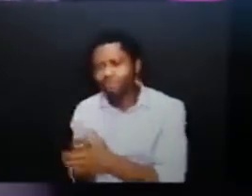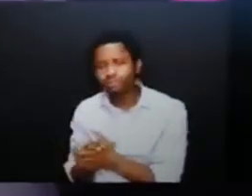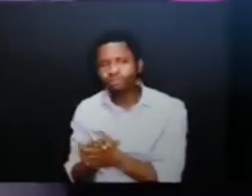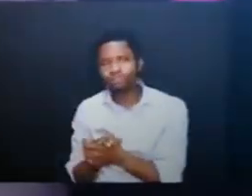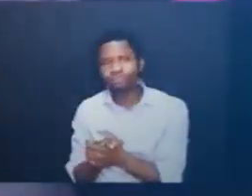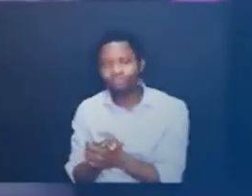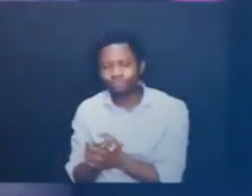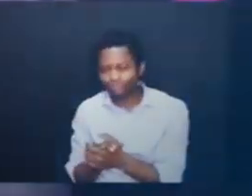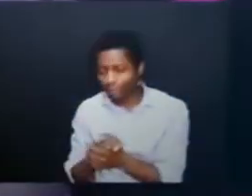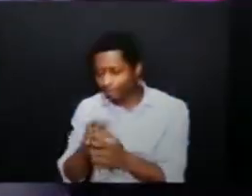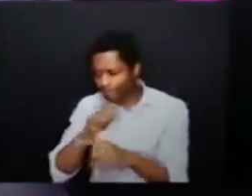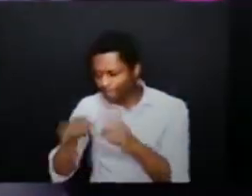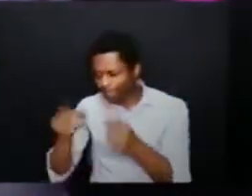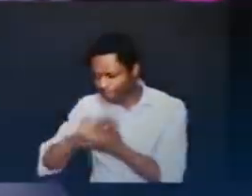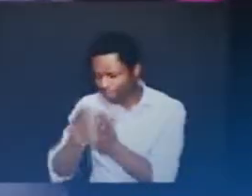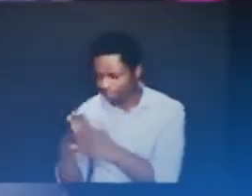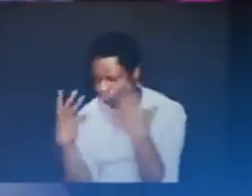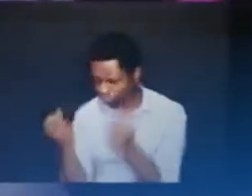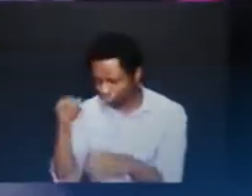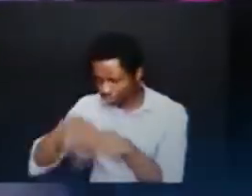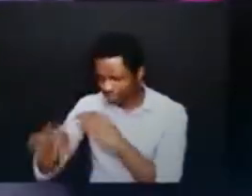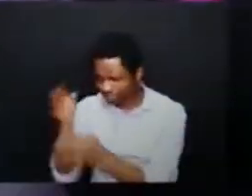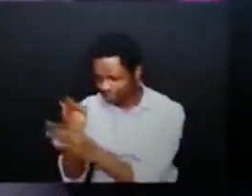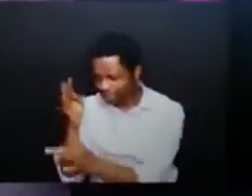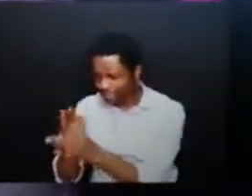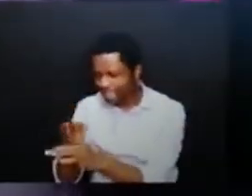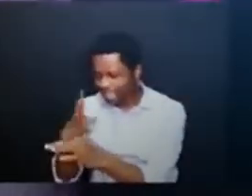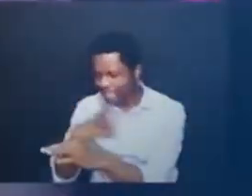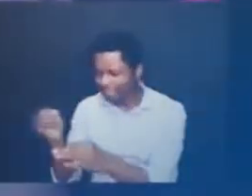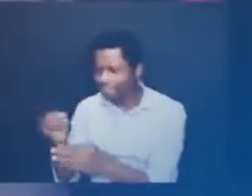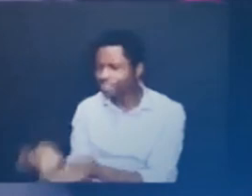But was strengthened in faith and gave glory to God.